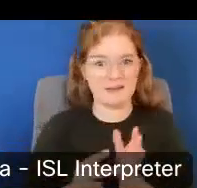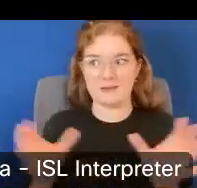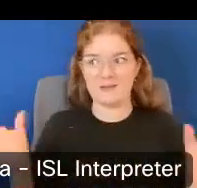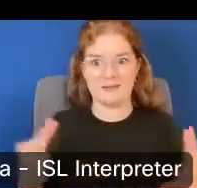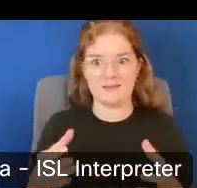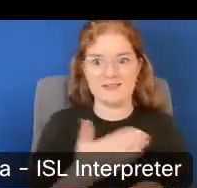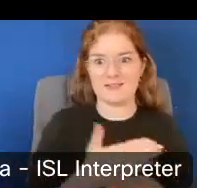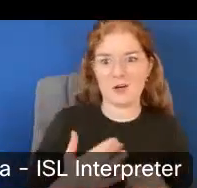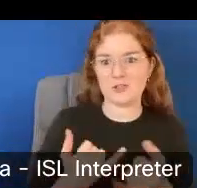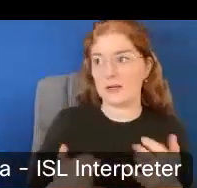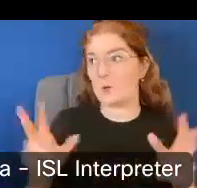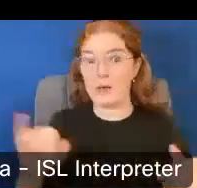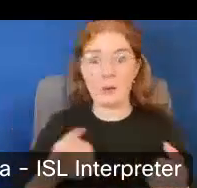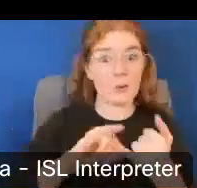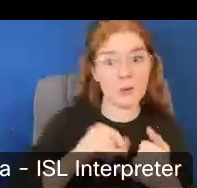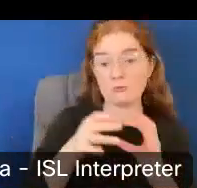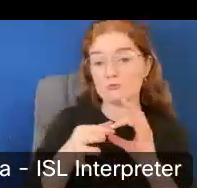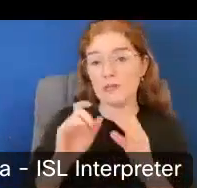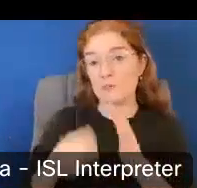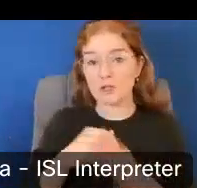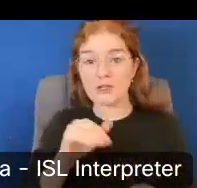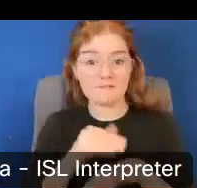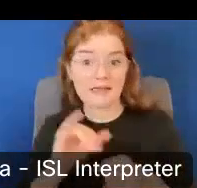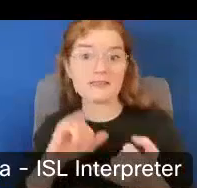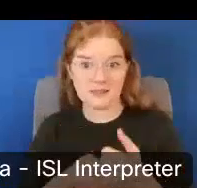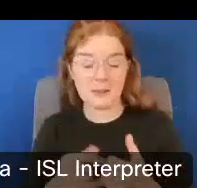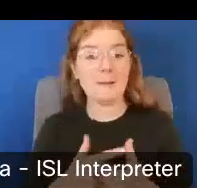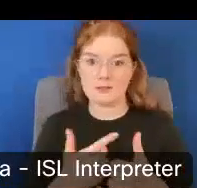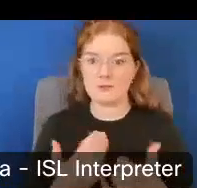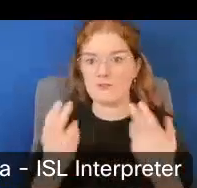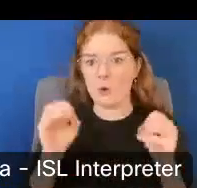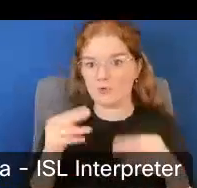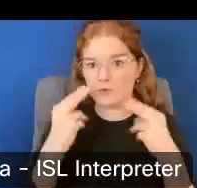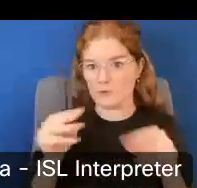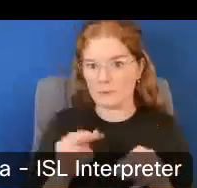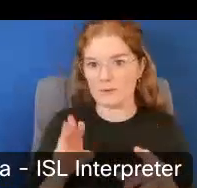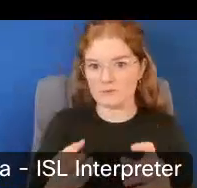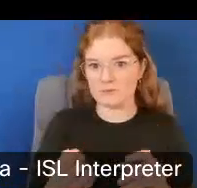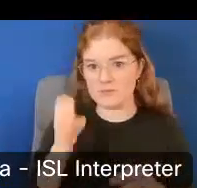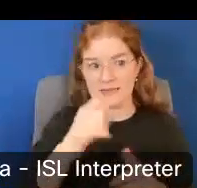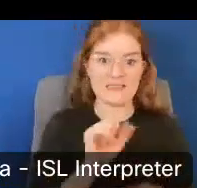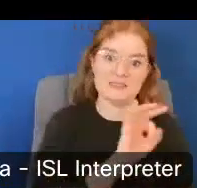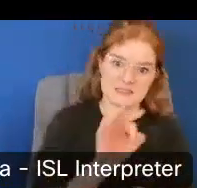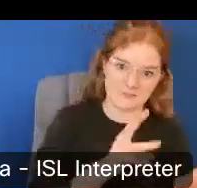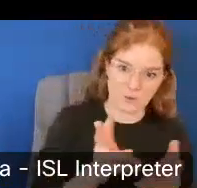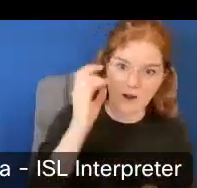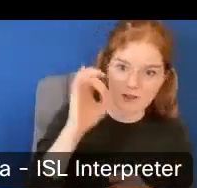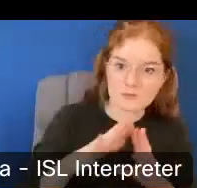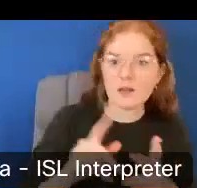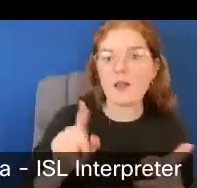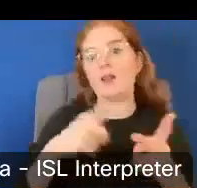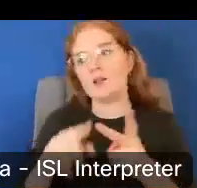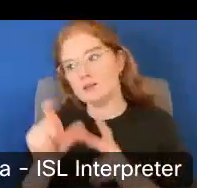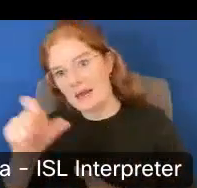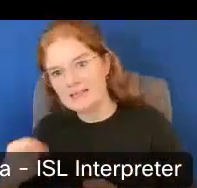like who is this project relevant to, and you know the big hitters came up about the staff working in hospitals, and all of a sudden it